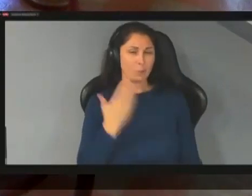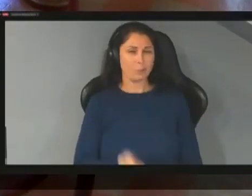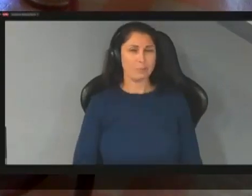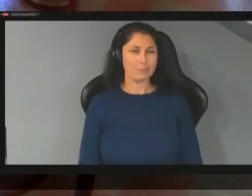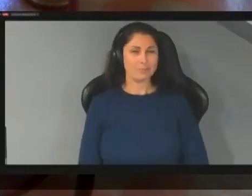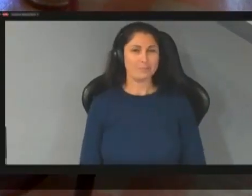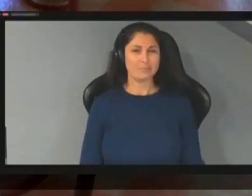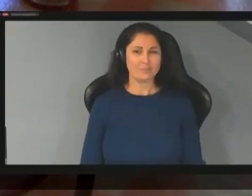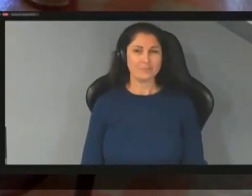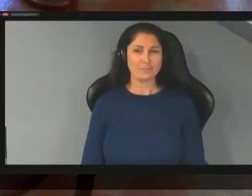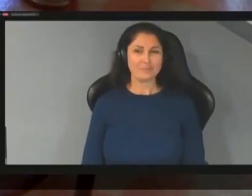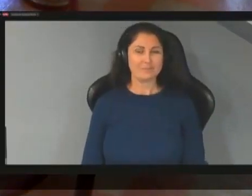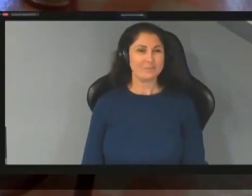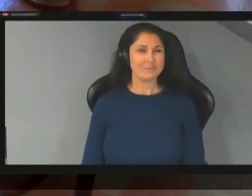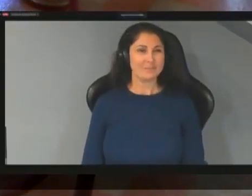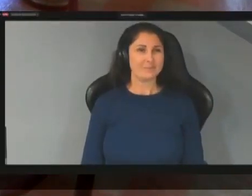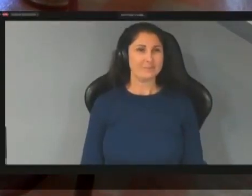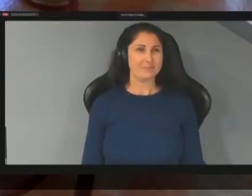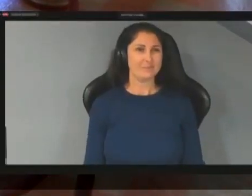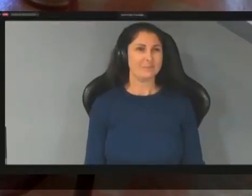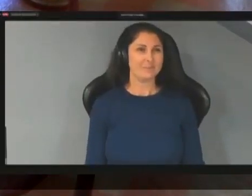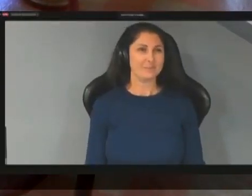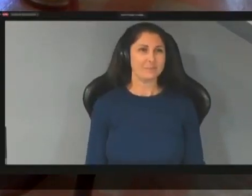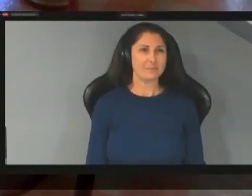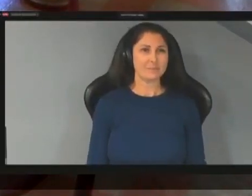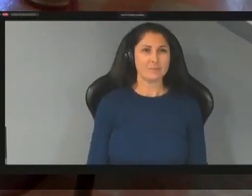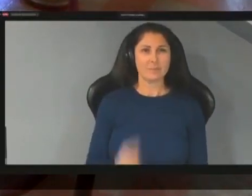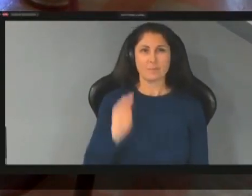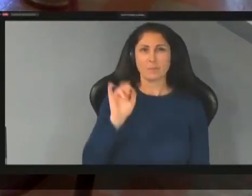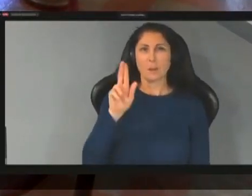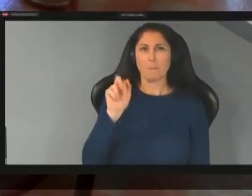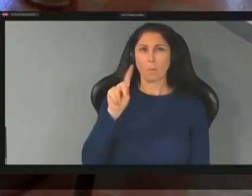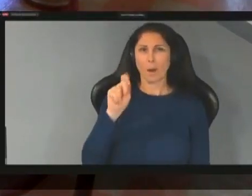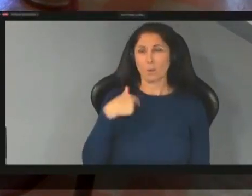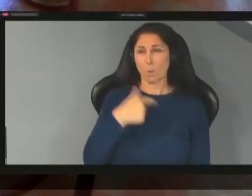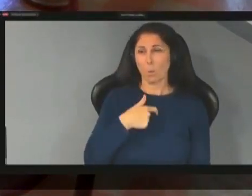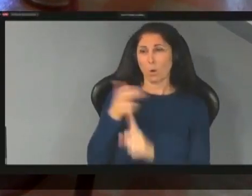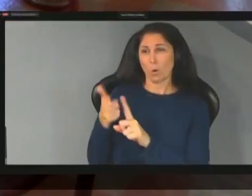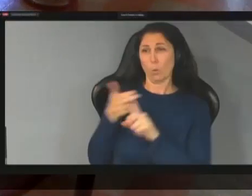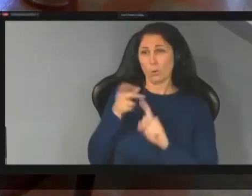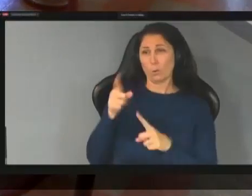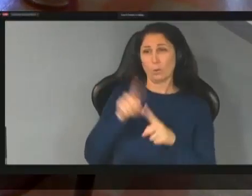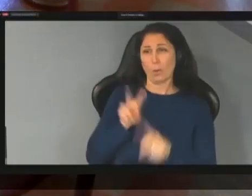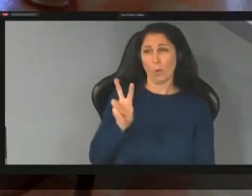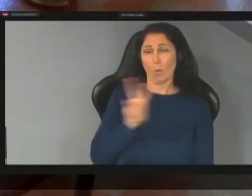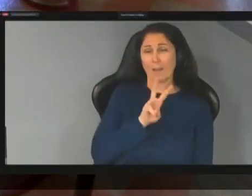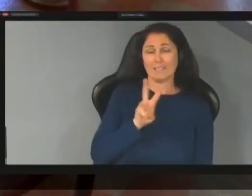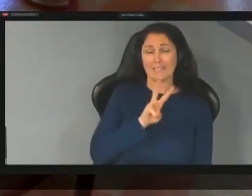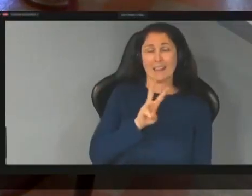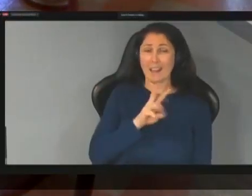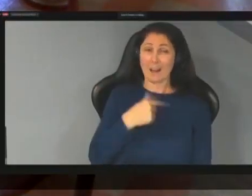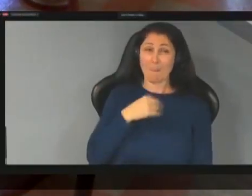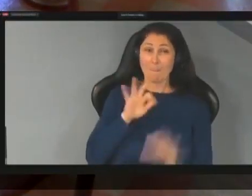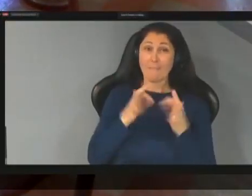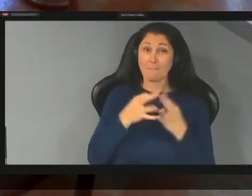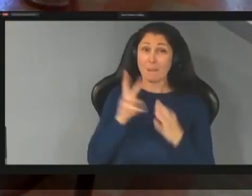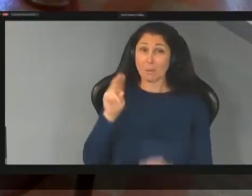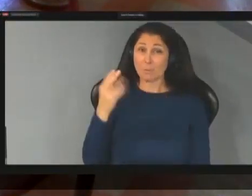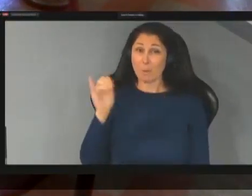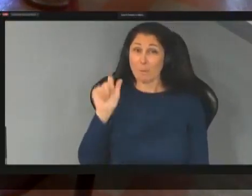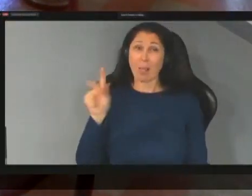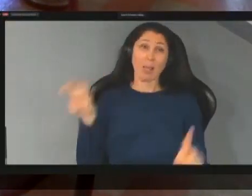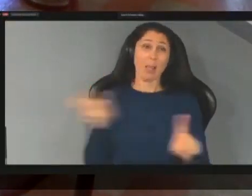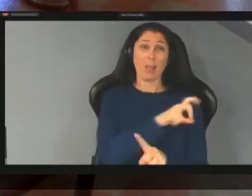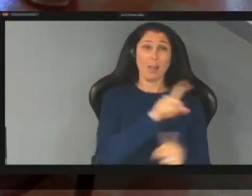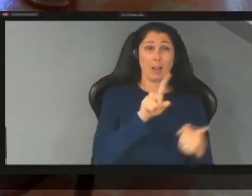Else you want to say? Remember, we're going to recruit you to the West End. I don't know. My family was from the Hill too, and I moved to the West End. So just so you know. Come on back to the